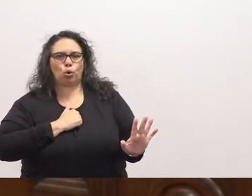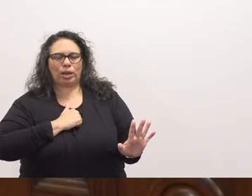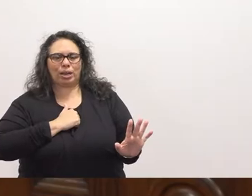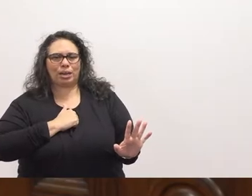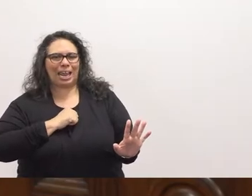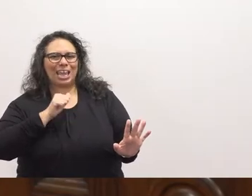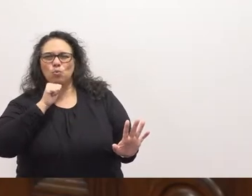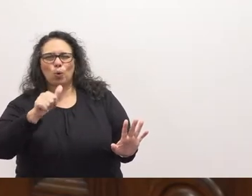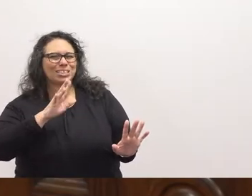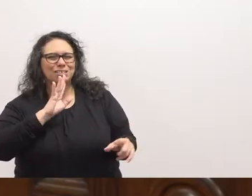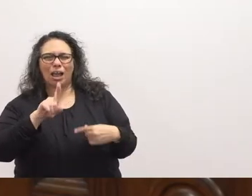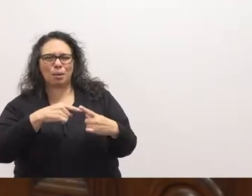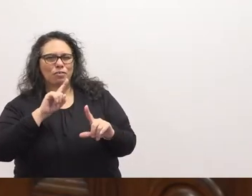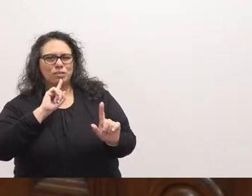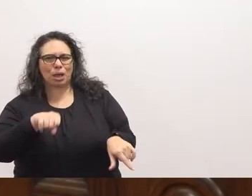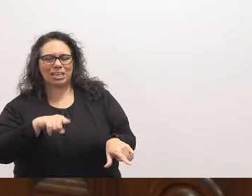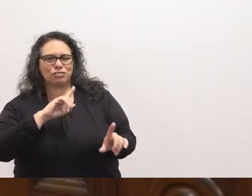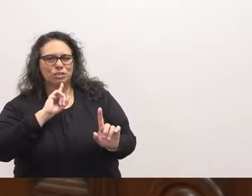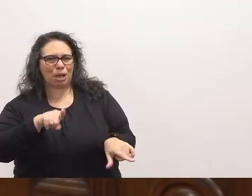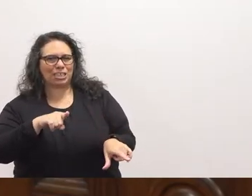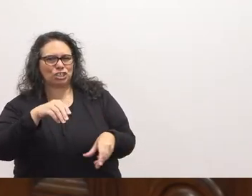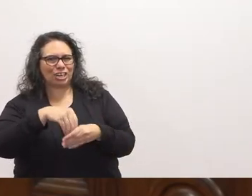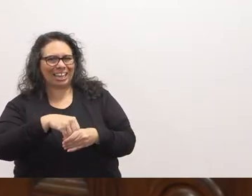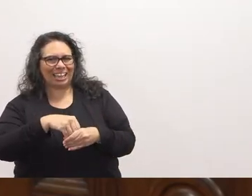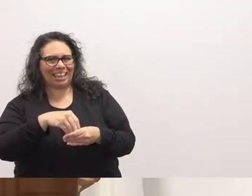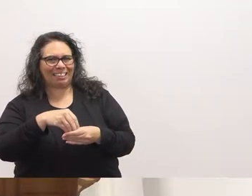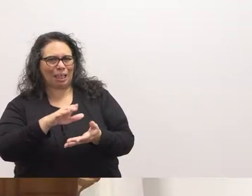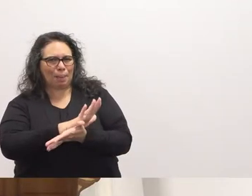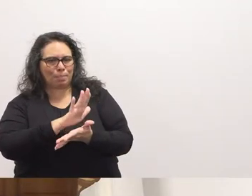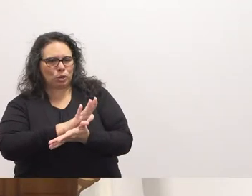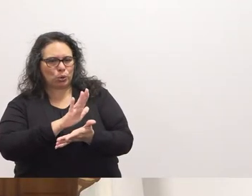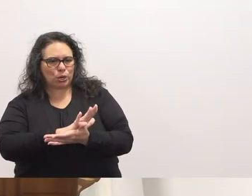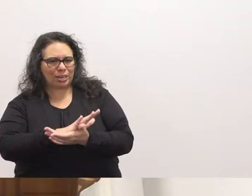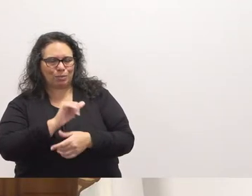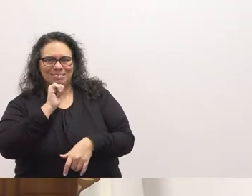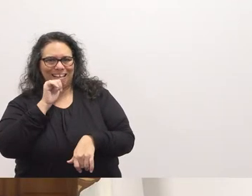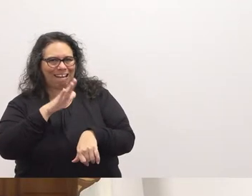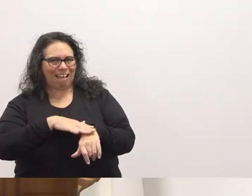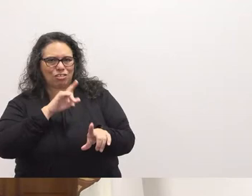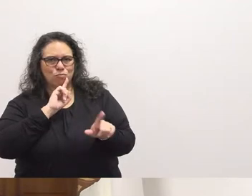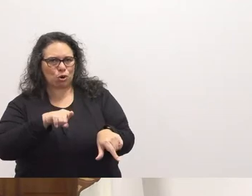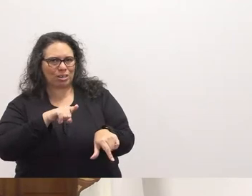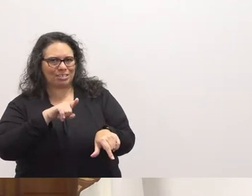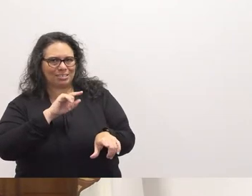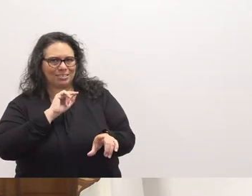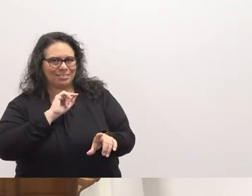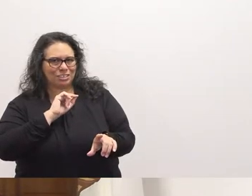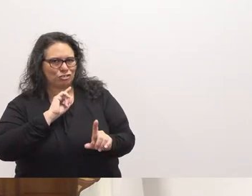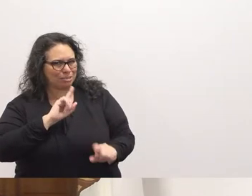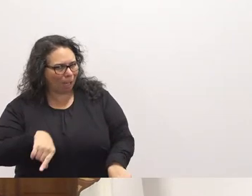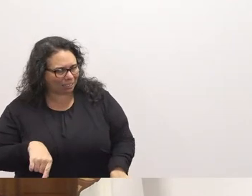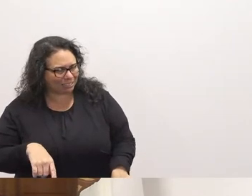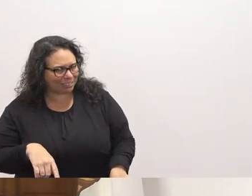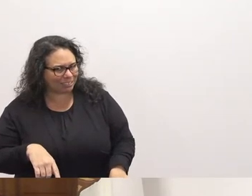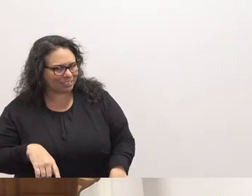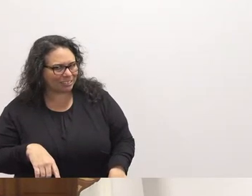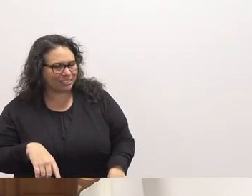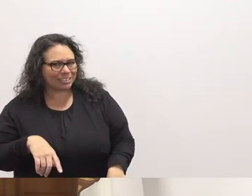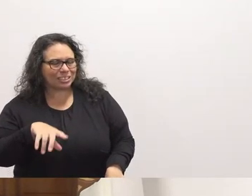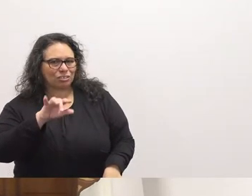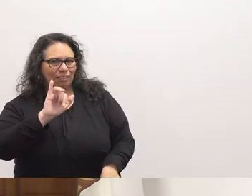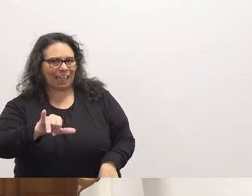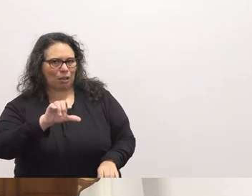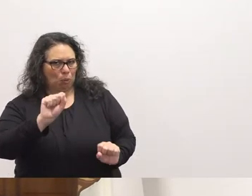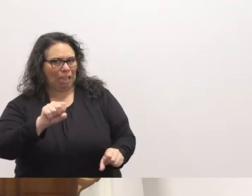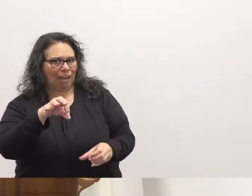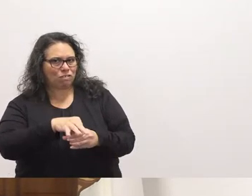on the responses, and the responses are in our packet. It was not on the report. It's on the responses. And so, to that, we could